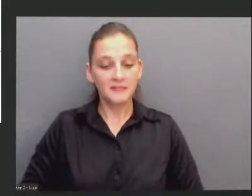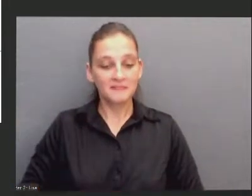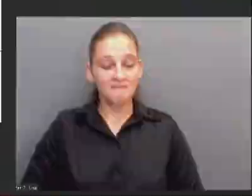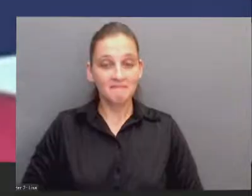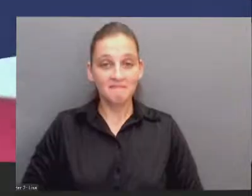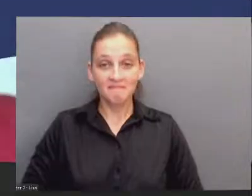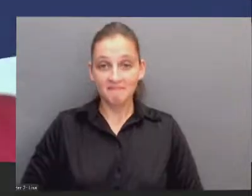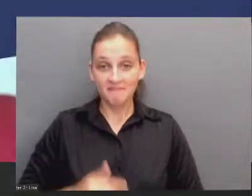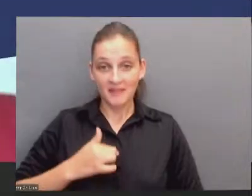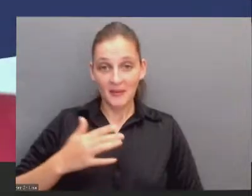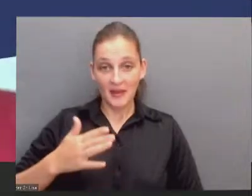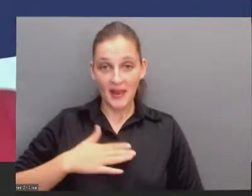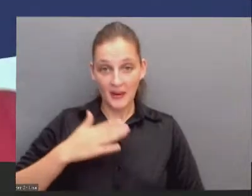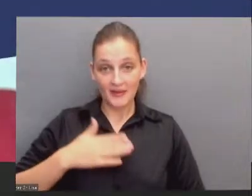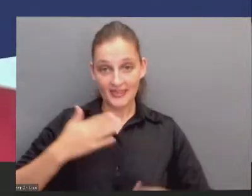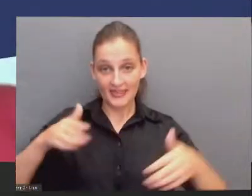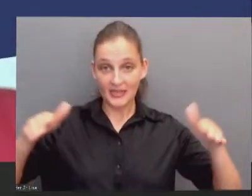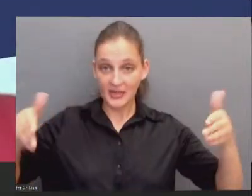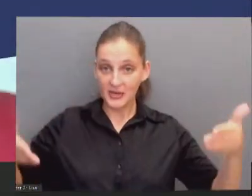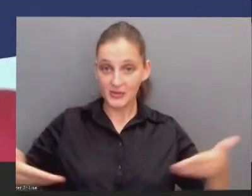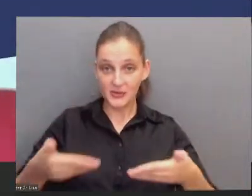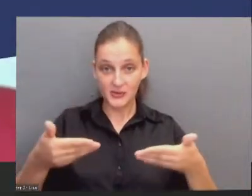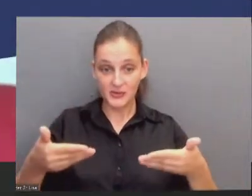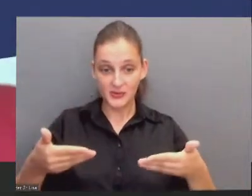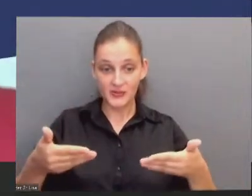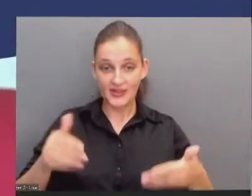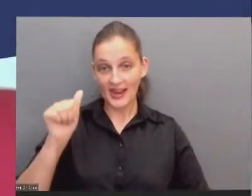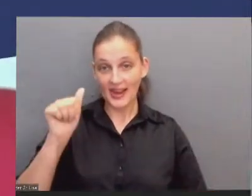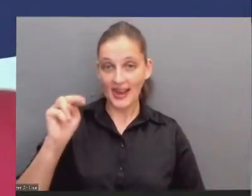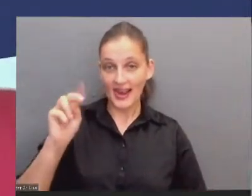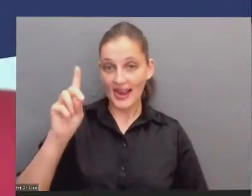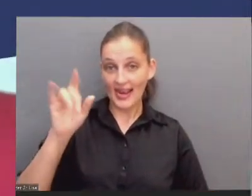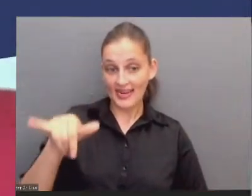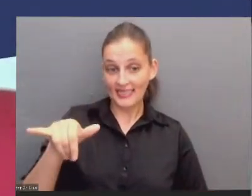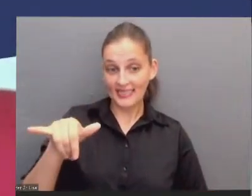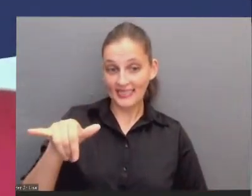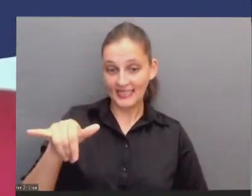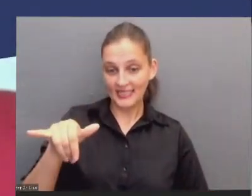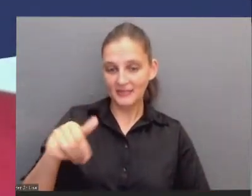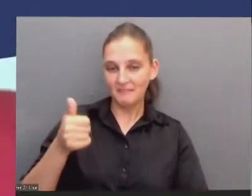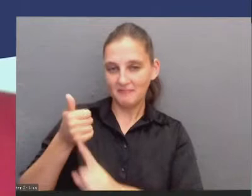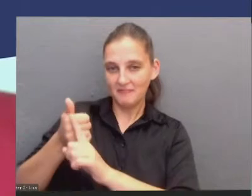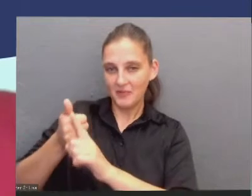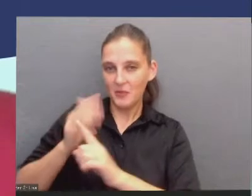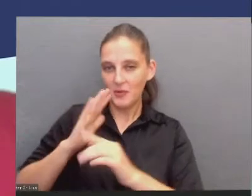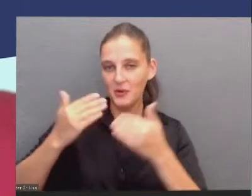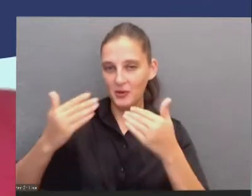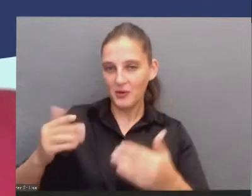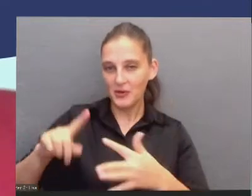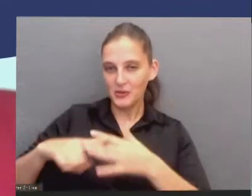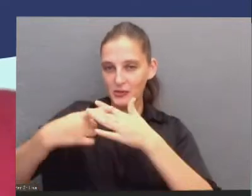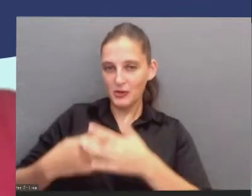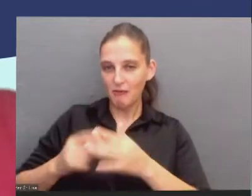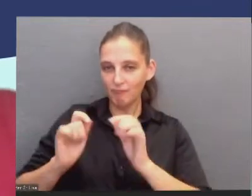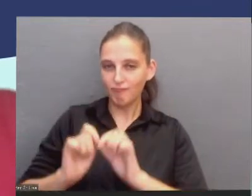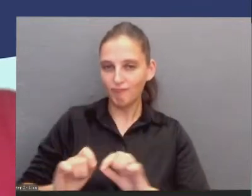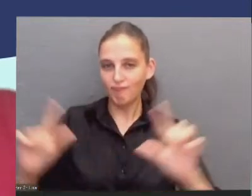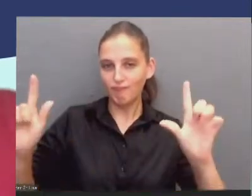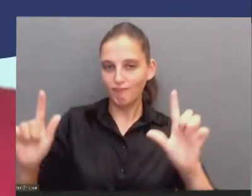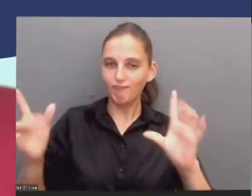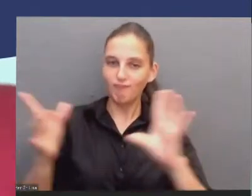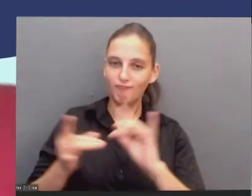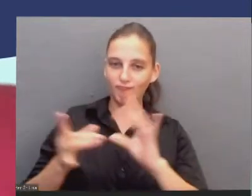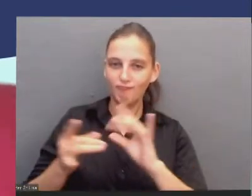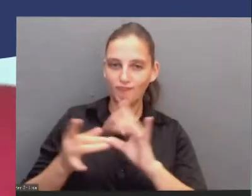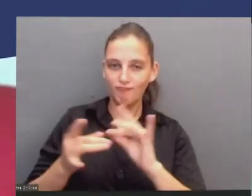happy to introduce Andy, who will kick us off to begin the work of this task